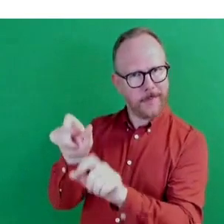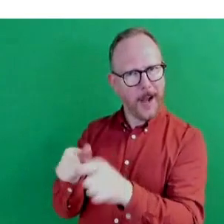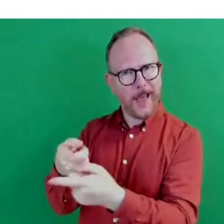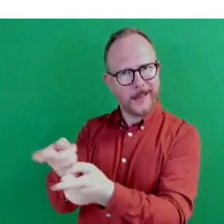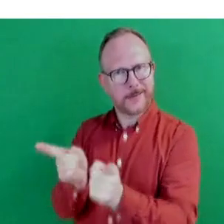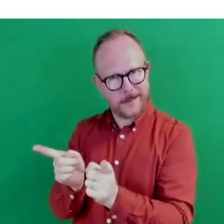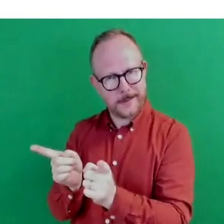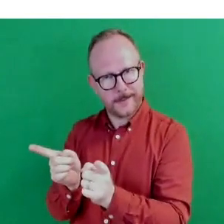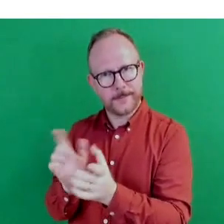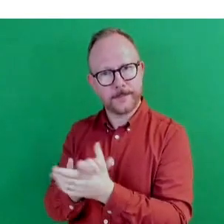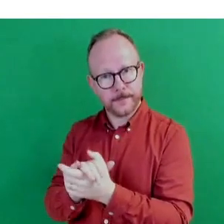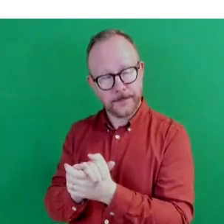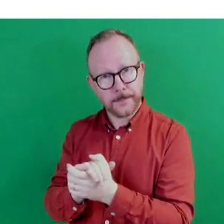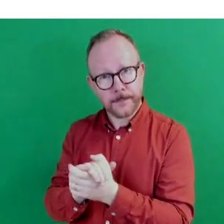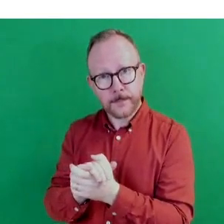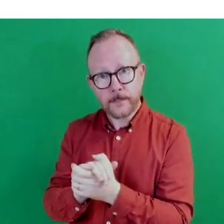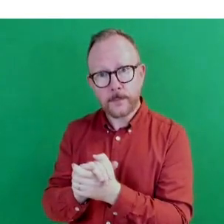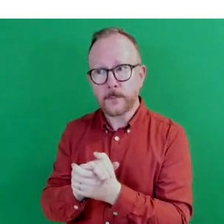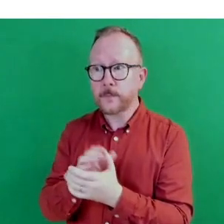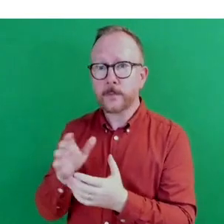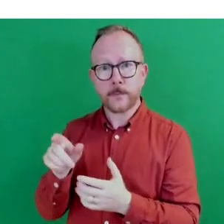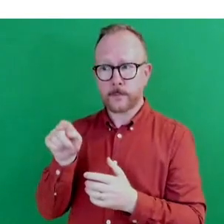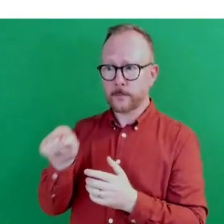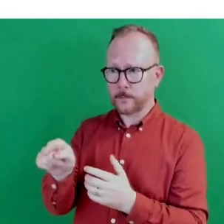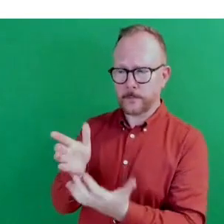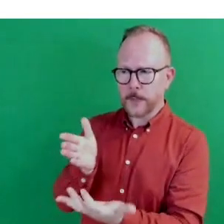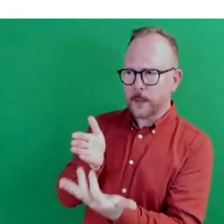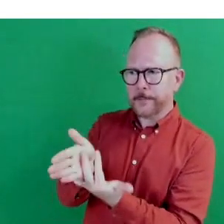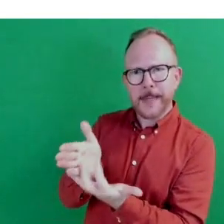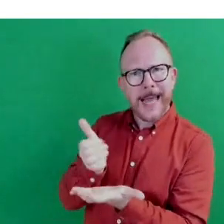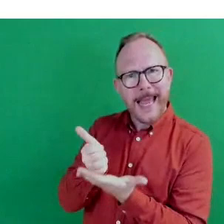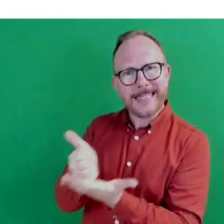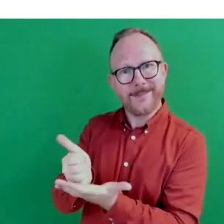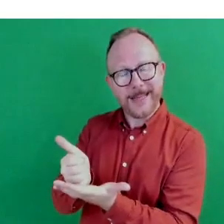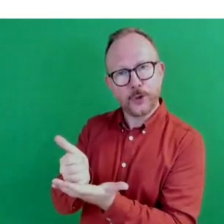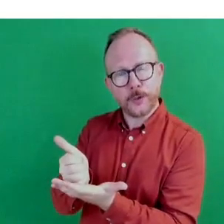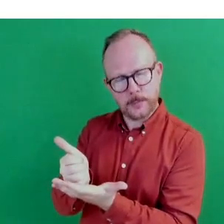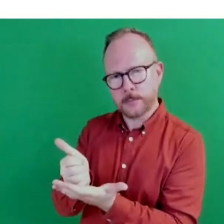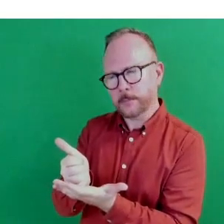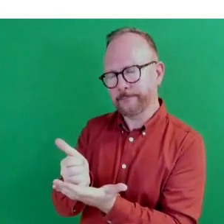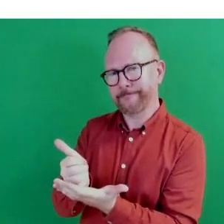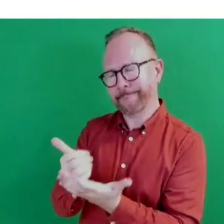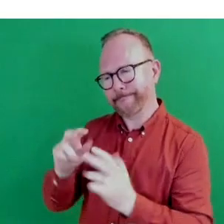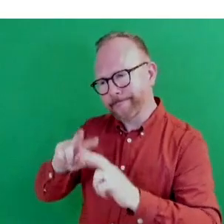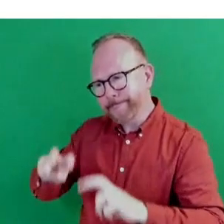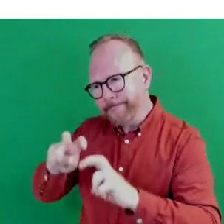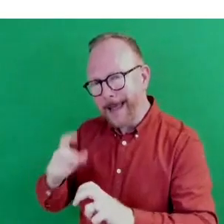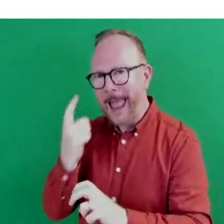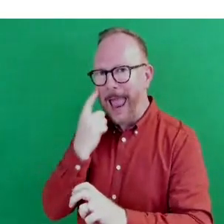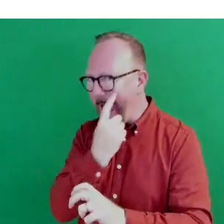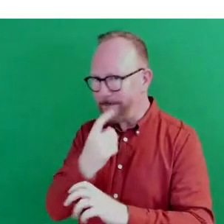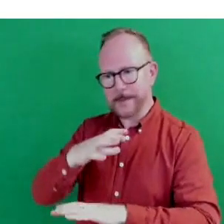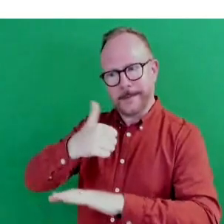The interventions that the MHWPs are using are evidence-based and are tailored